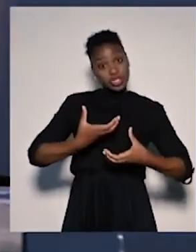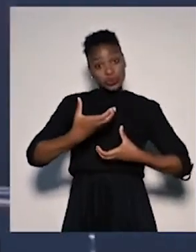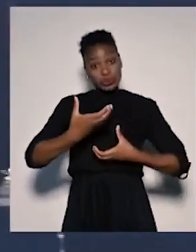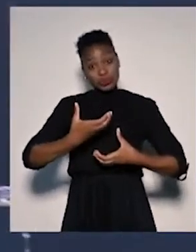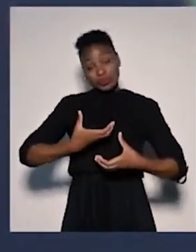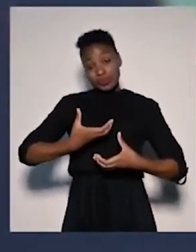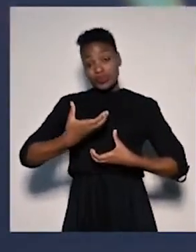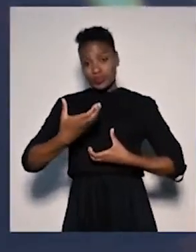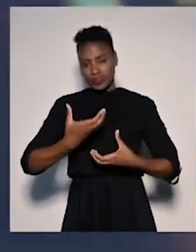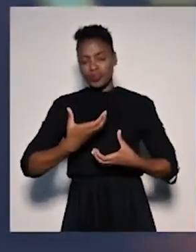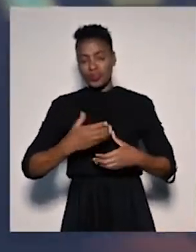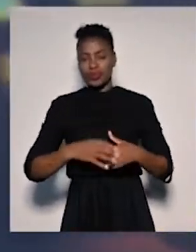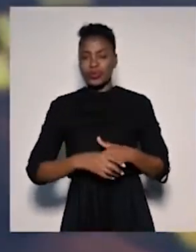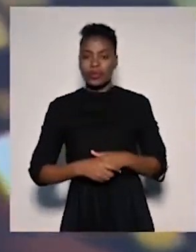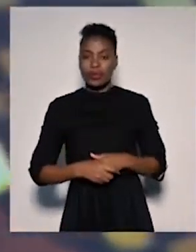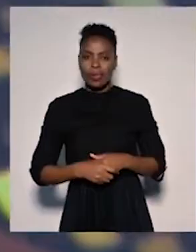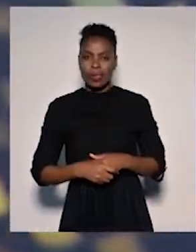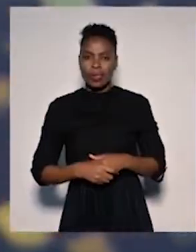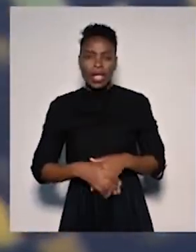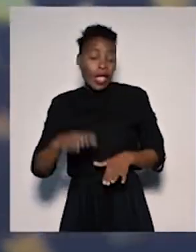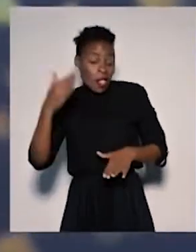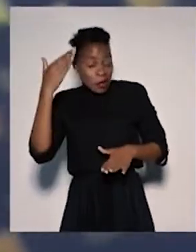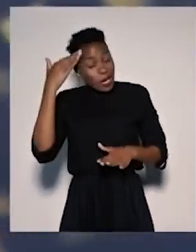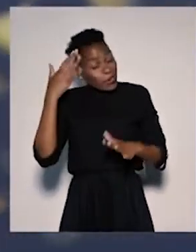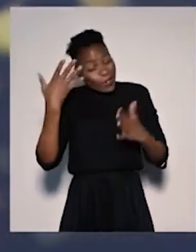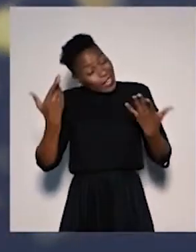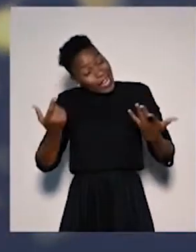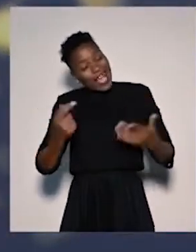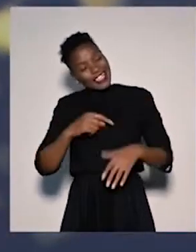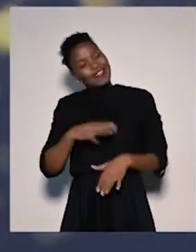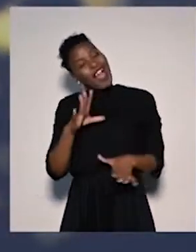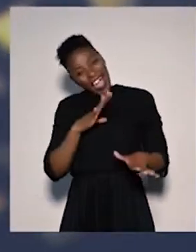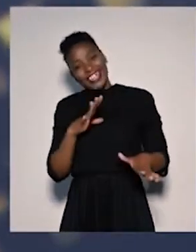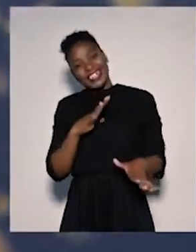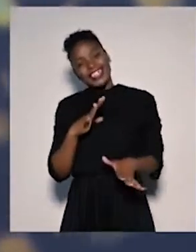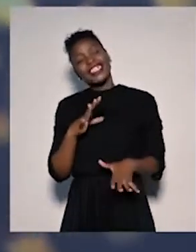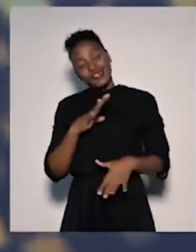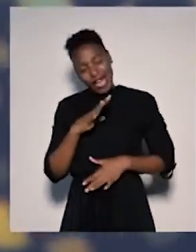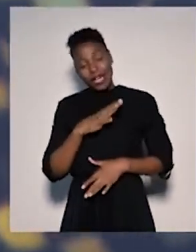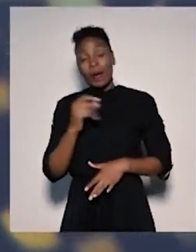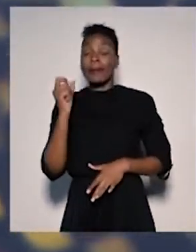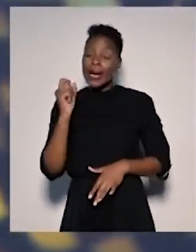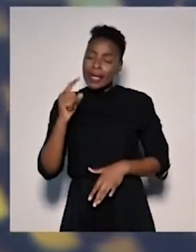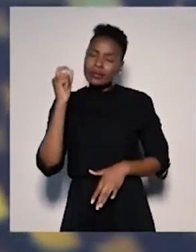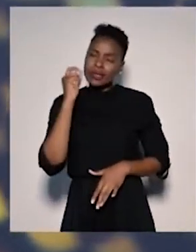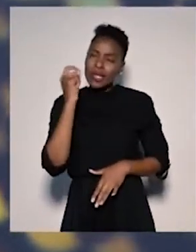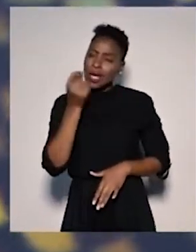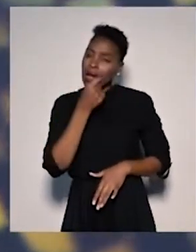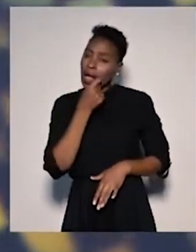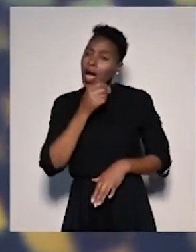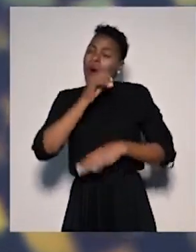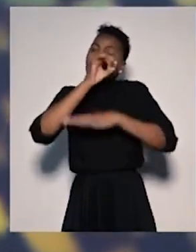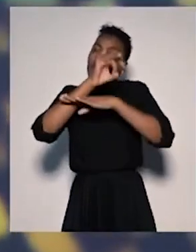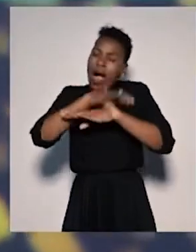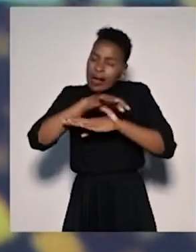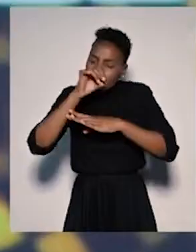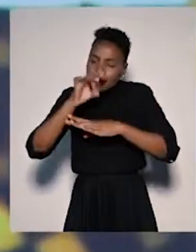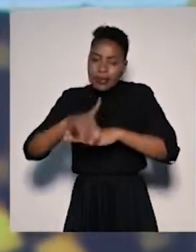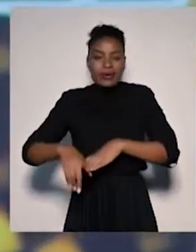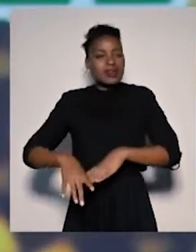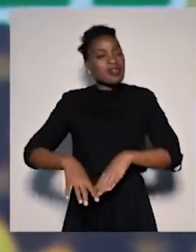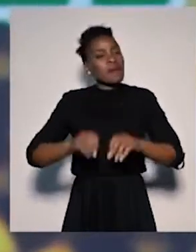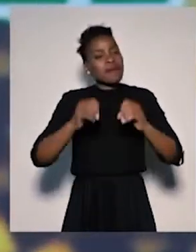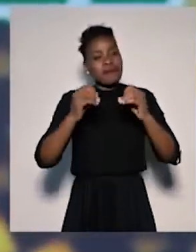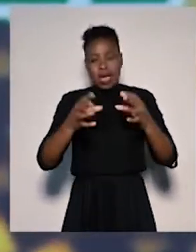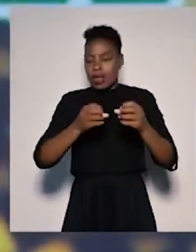Yeah. Now you may not like it, it's fine if you don't like it, it's fine. I'm saying this because we counsel hundreds and hundreds of